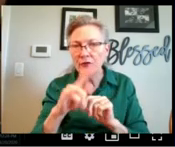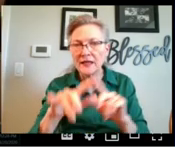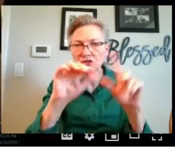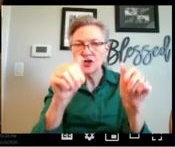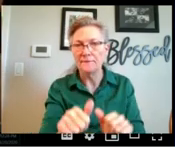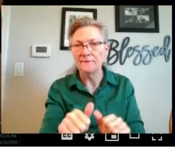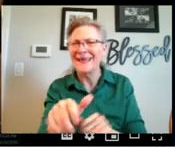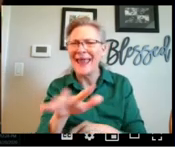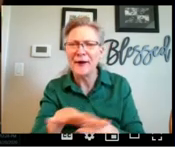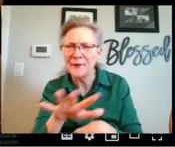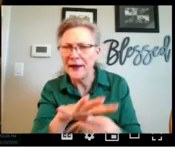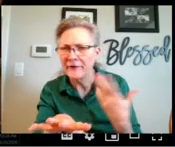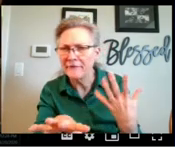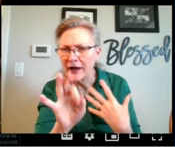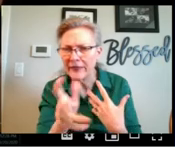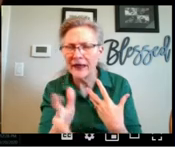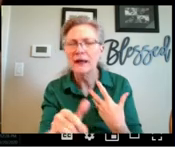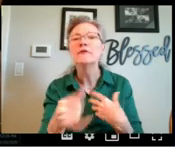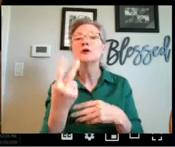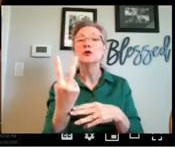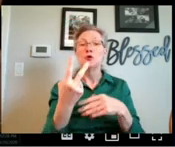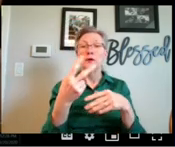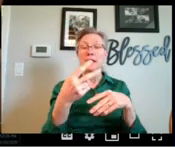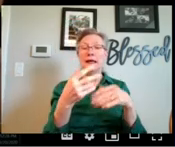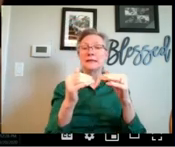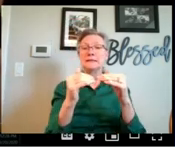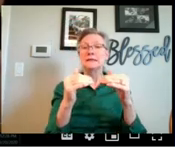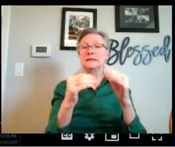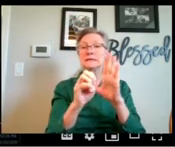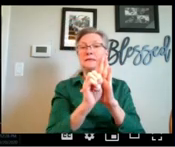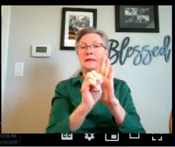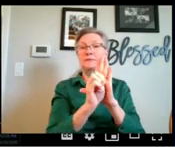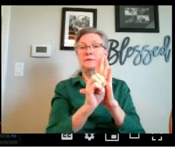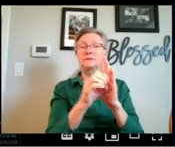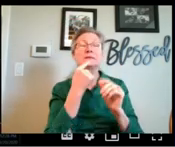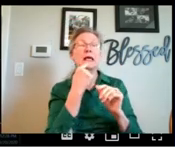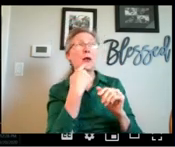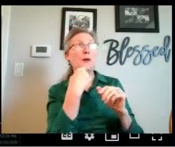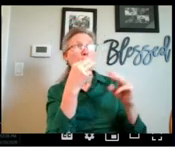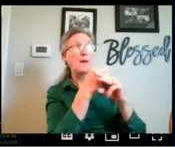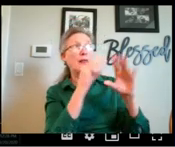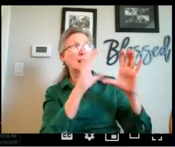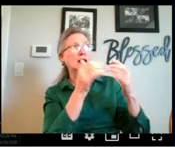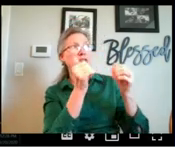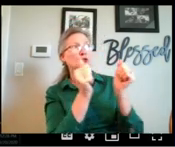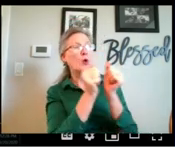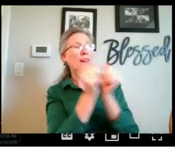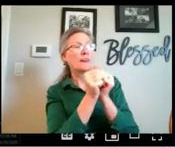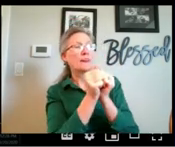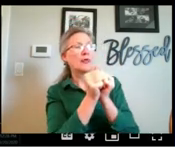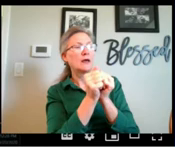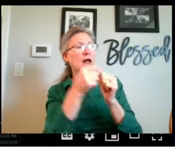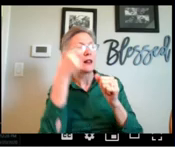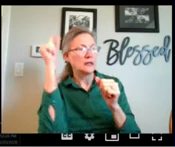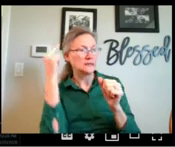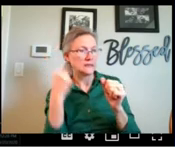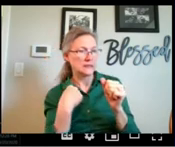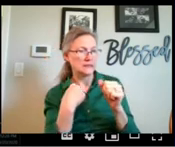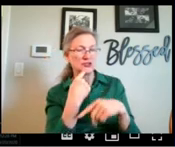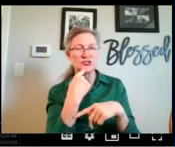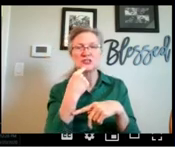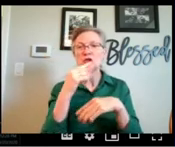I've got two examples. So let's start with this first one. So, for instance, let's say you're in math class with Miss Gluskin, right? And she says that you're going to